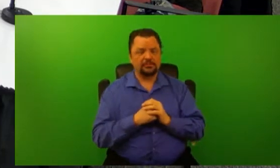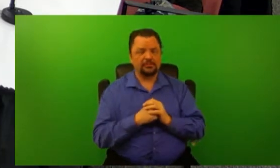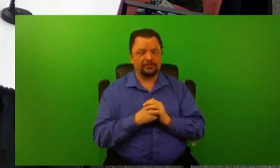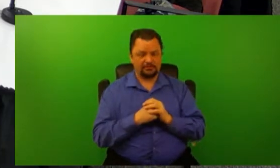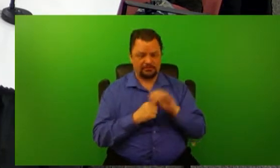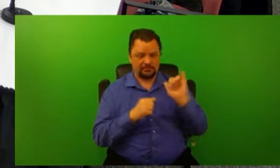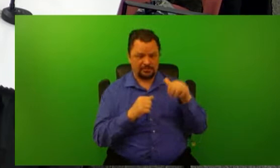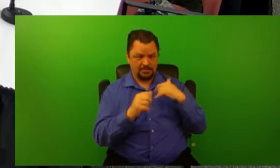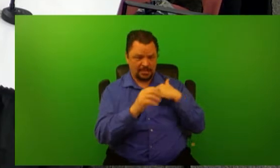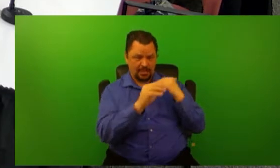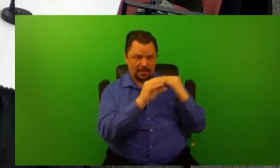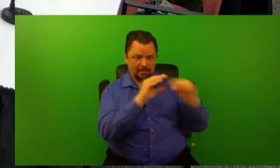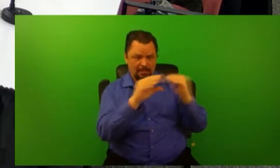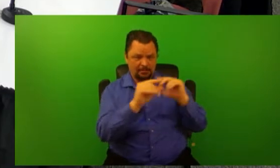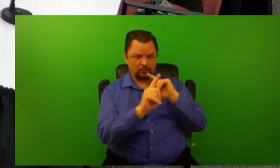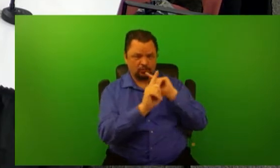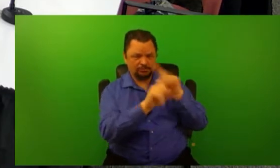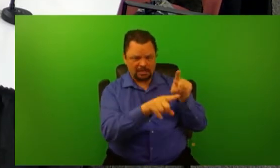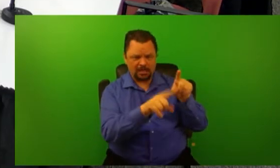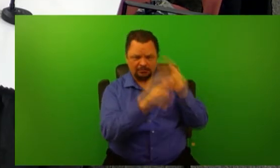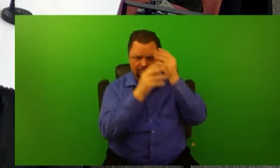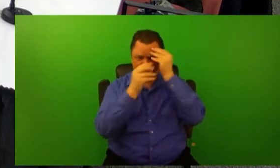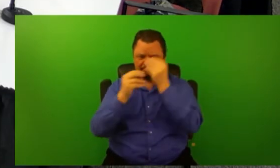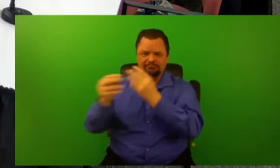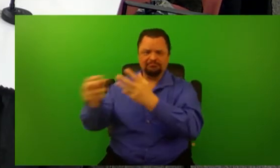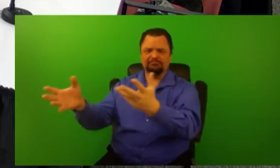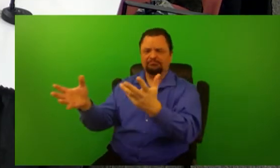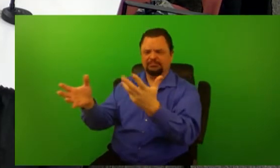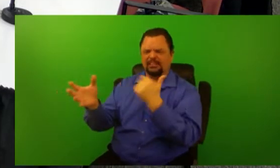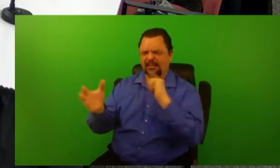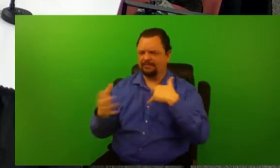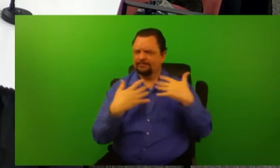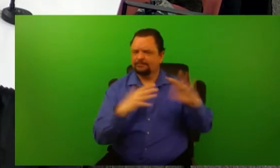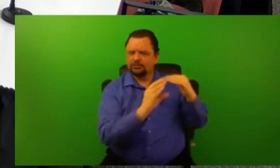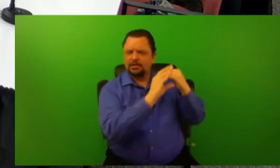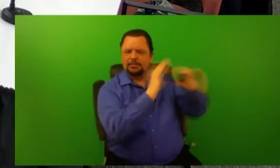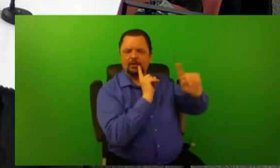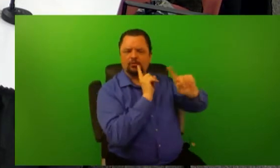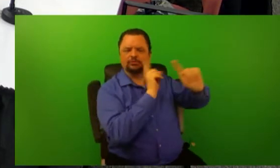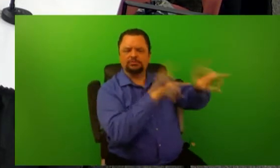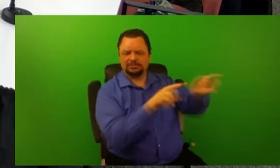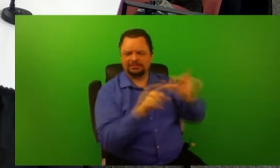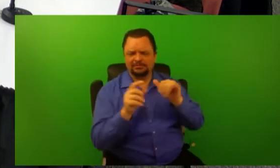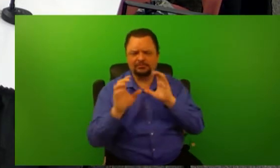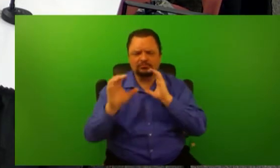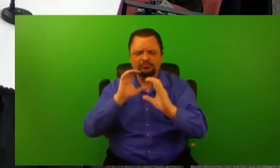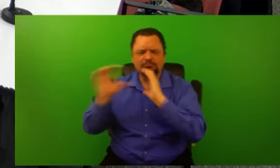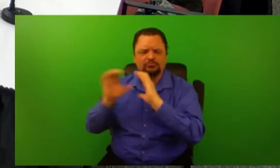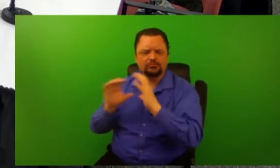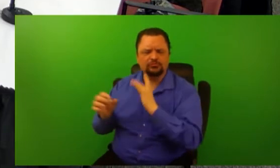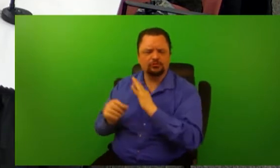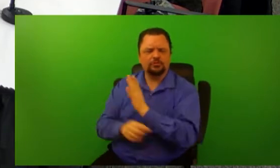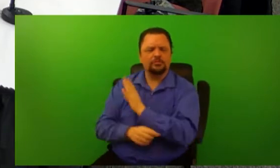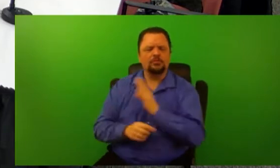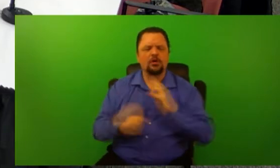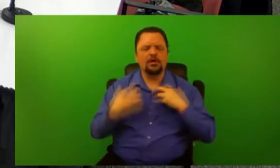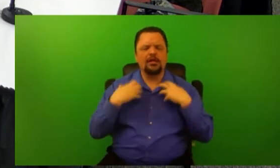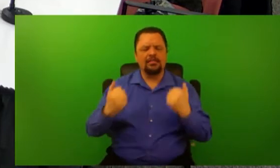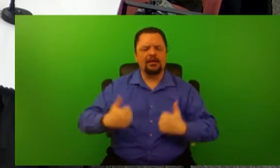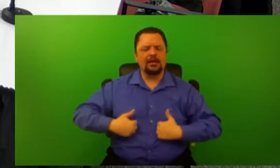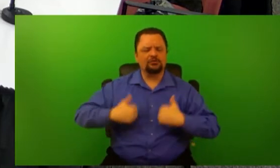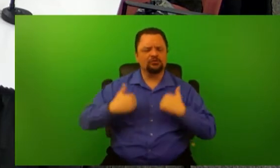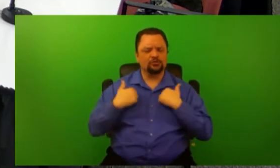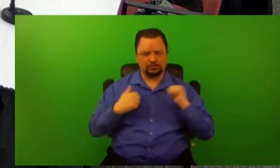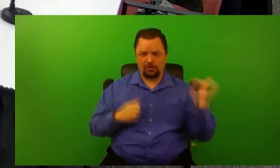members know, that's one way that could be accomplished, to just email that Board of Health email address, and then all board members will